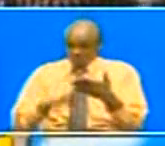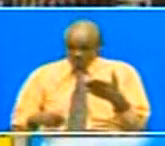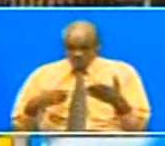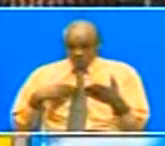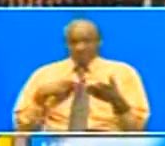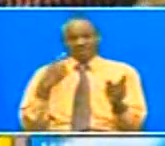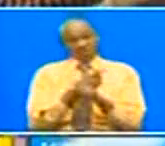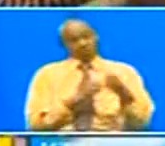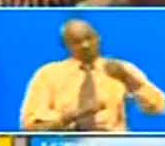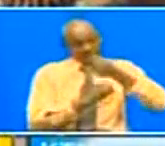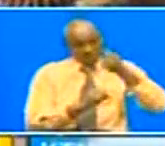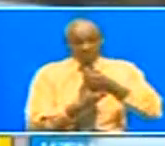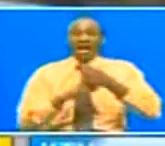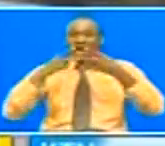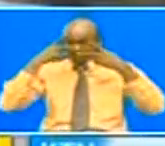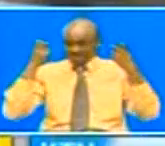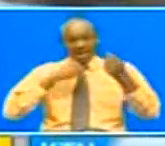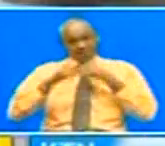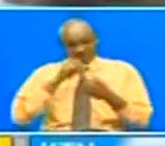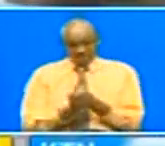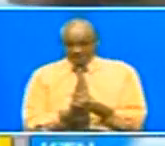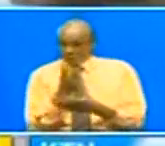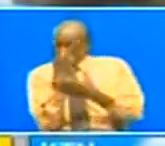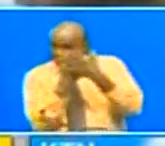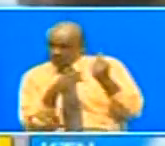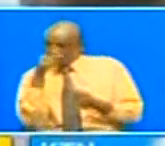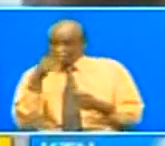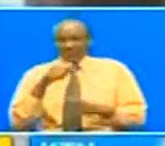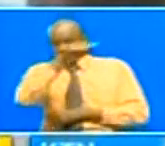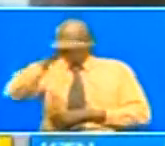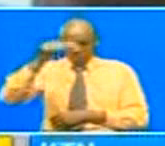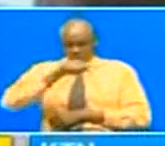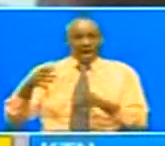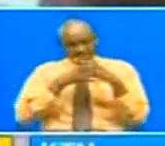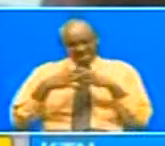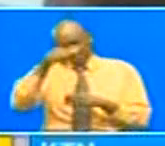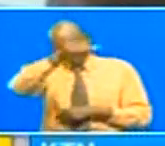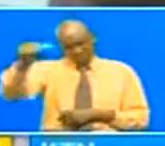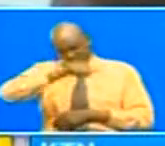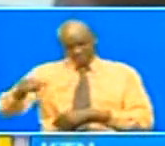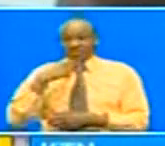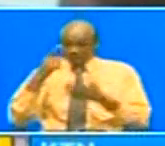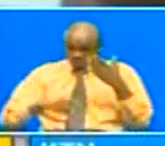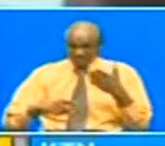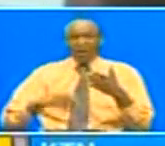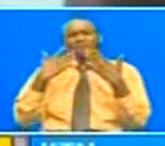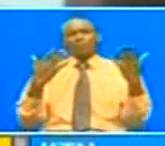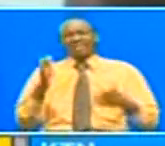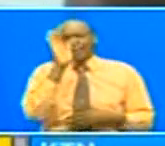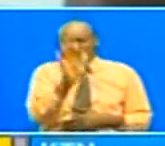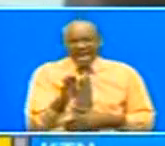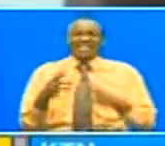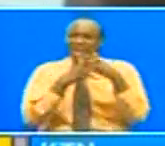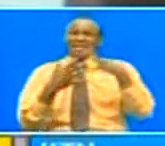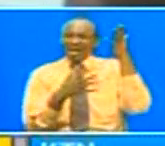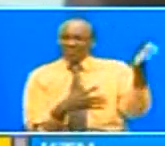logistical support for terror activities. The two have not only been blacklisted by the U.S. government, their assets under U.S.